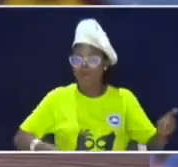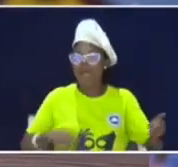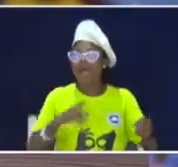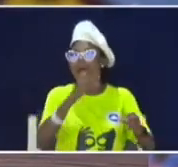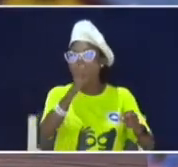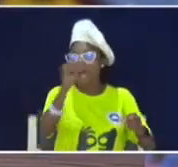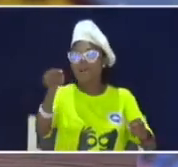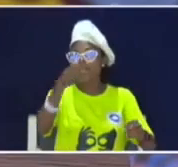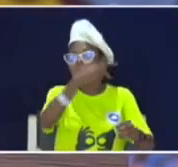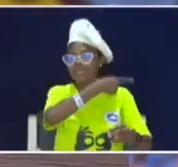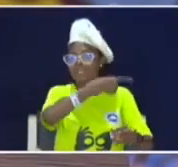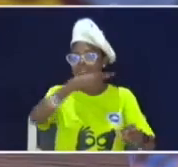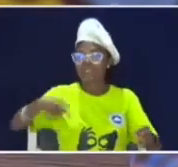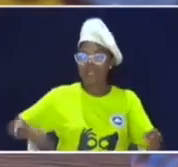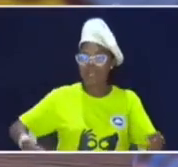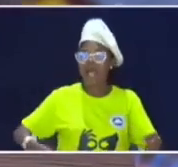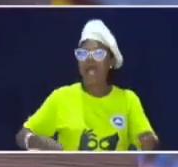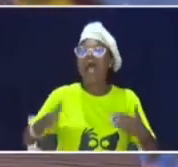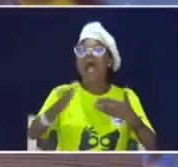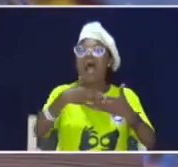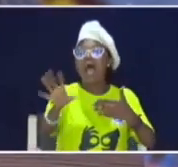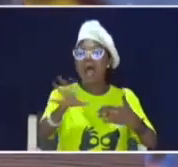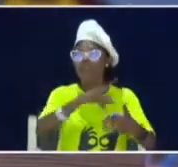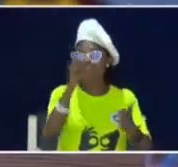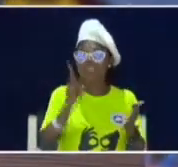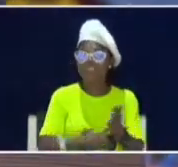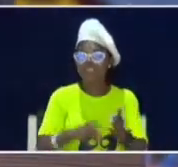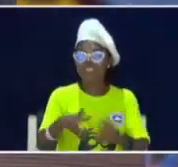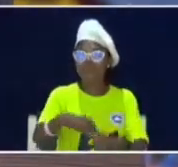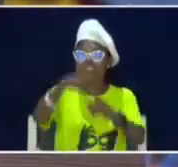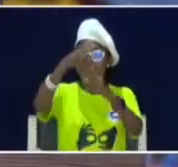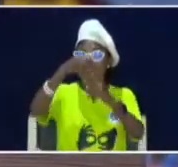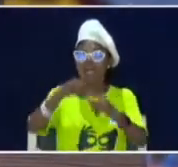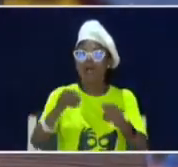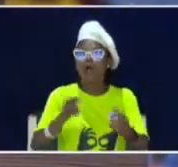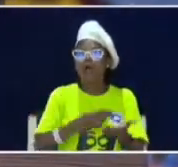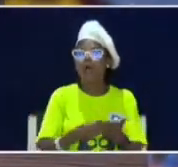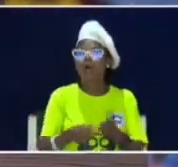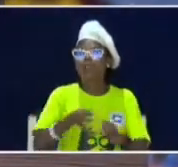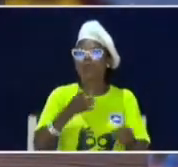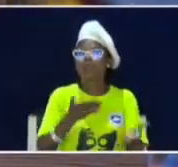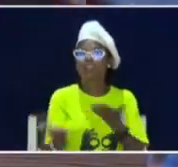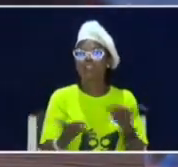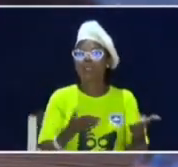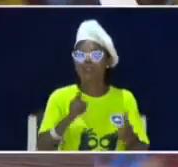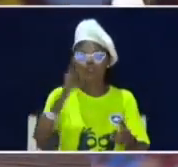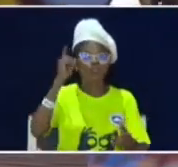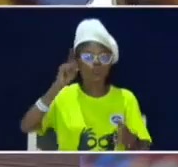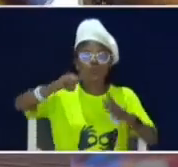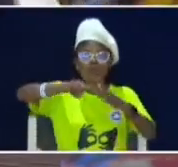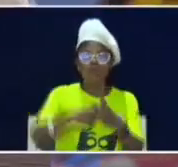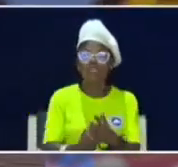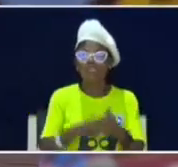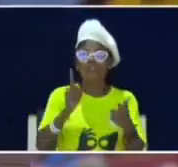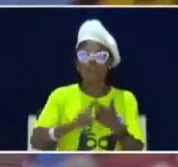and priests. After this special legal service, You will begin to sit with the